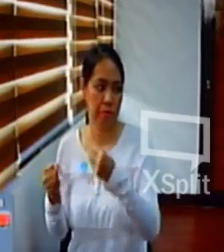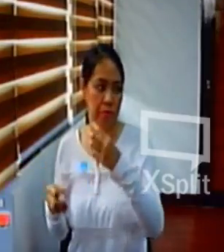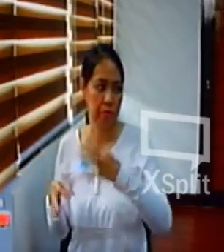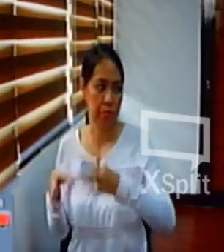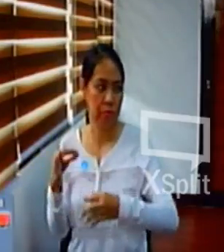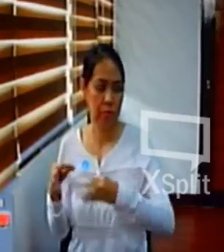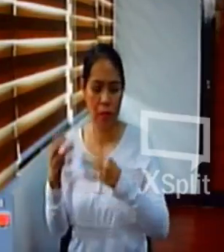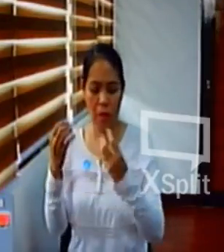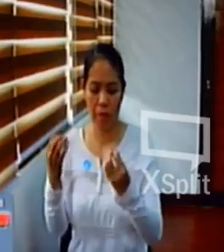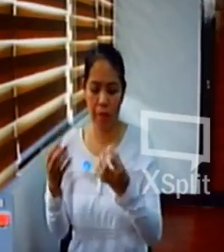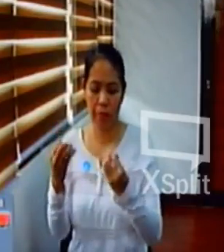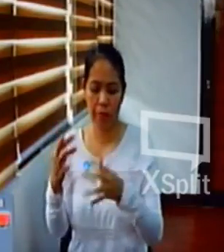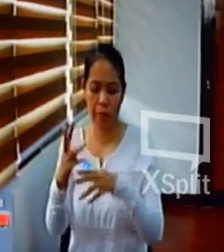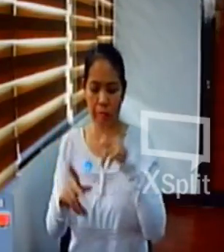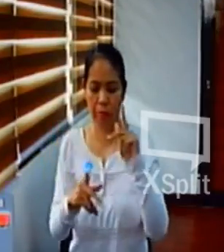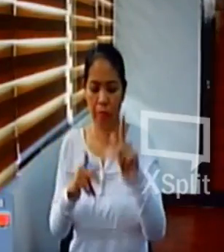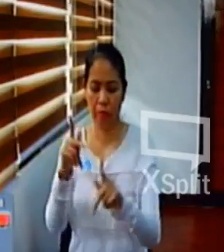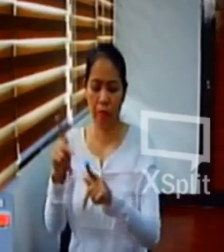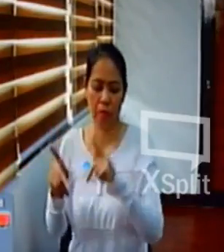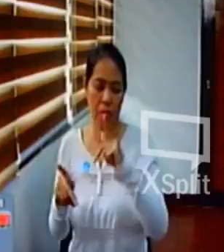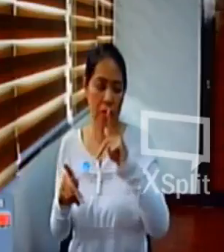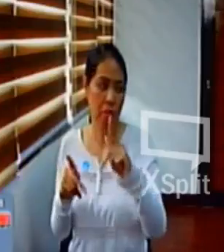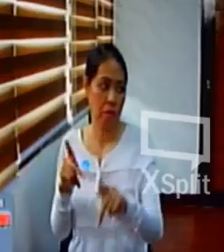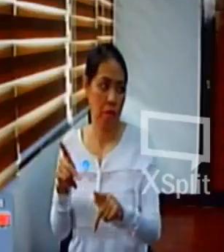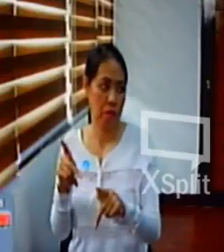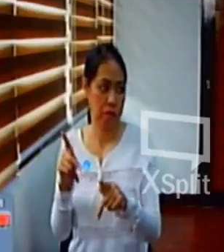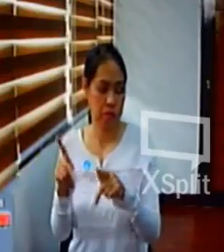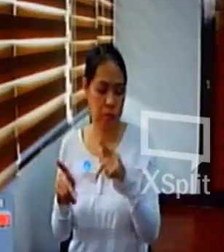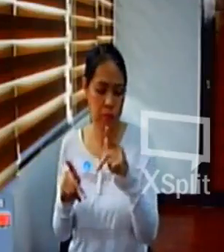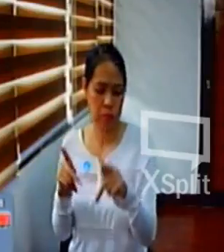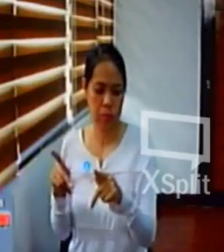terminated by climate change impacts with extreme prejudice.